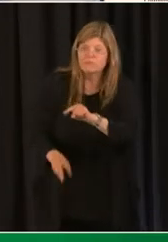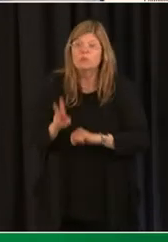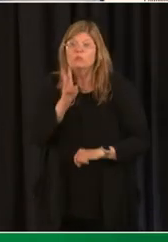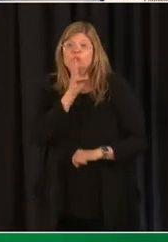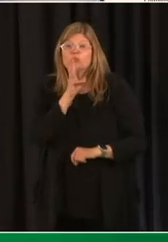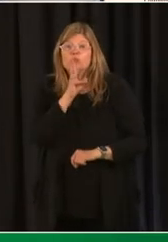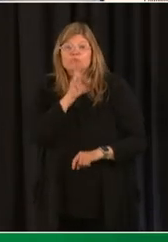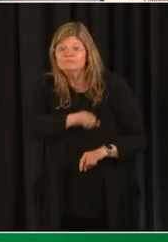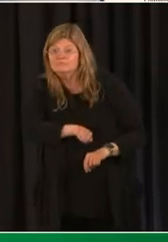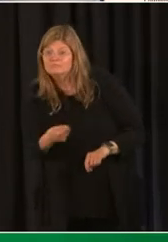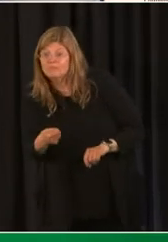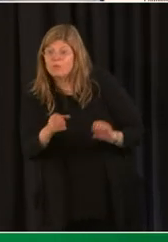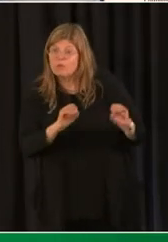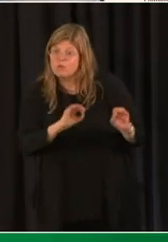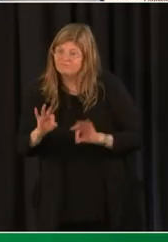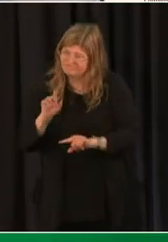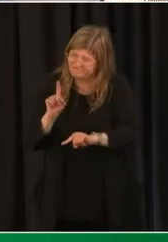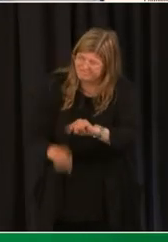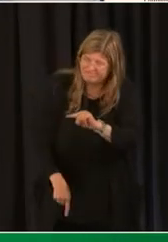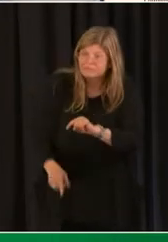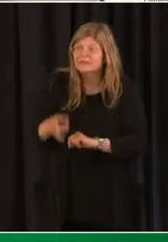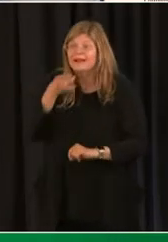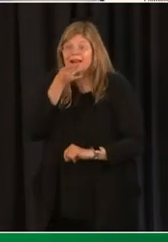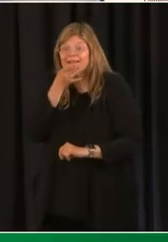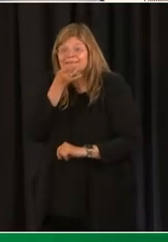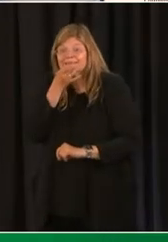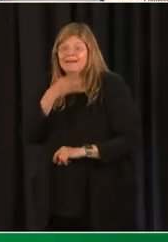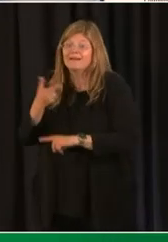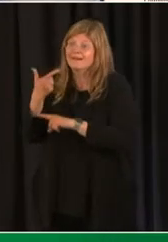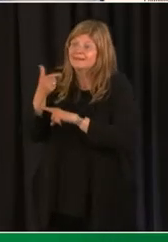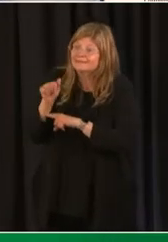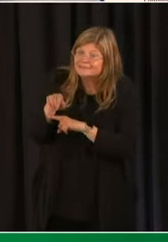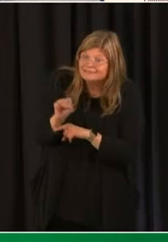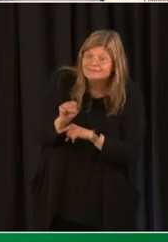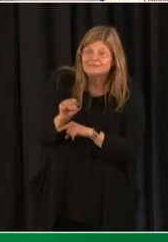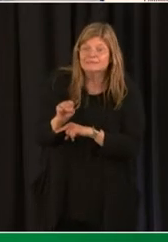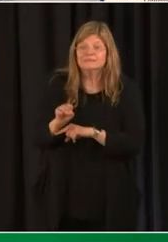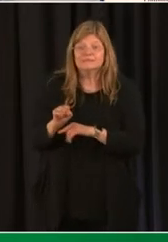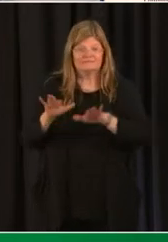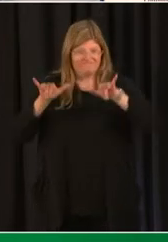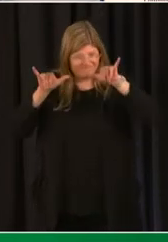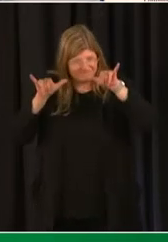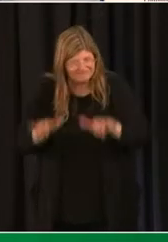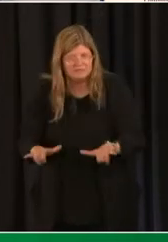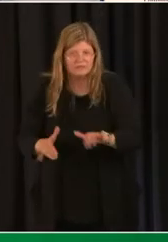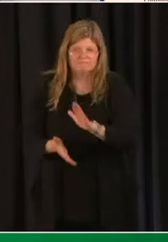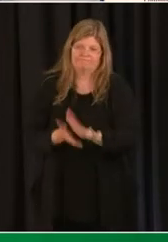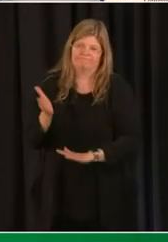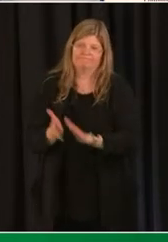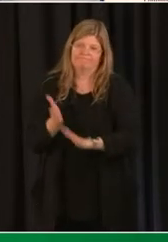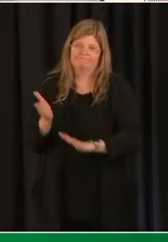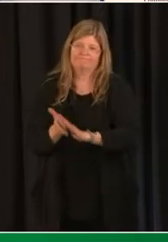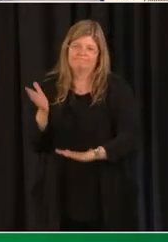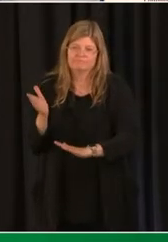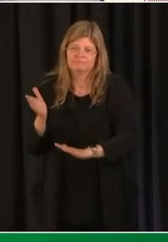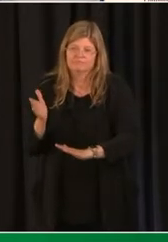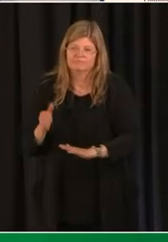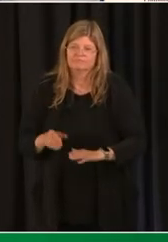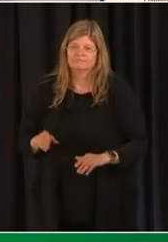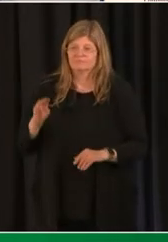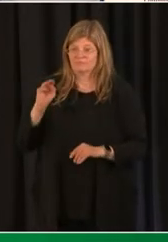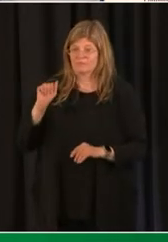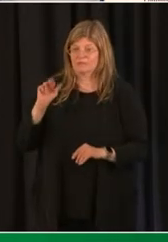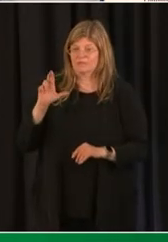did and our rationale for why we did it. On March 5th, 2020, the Council passed the